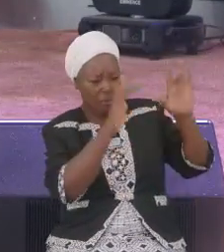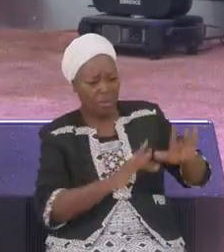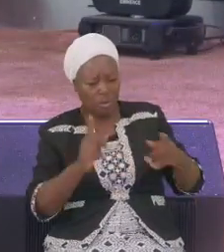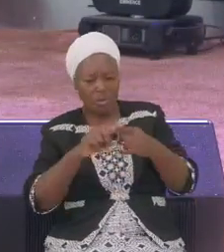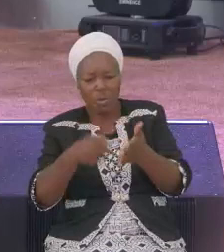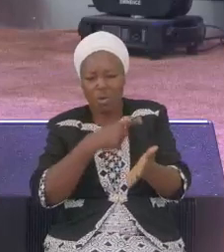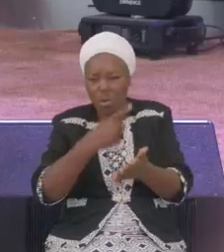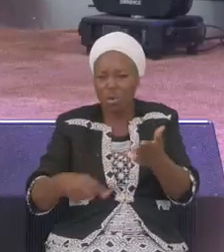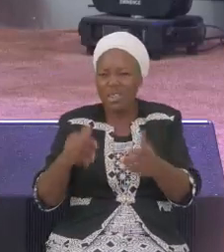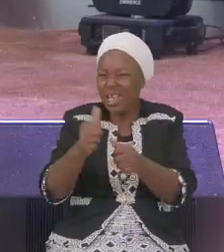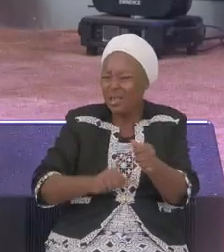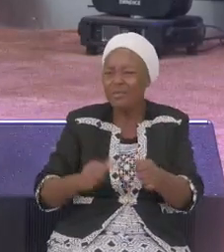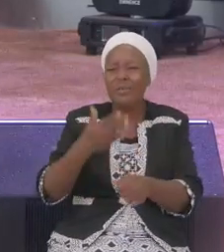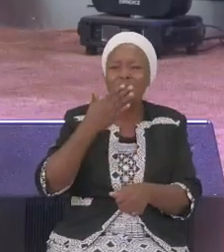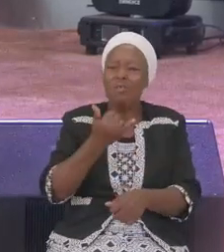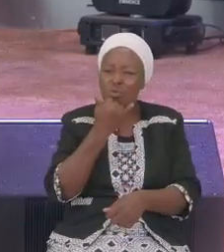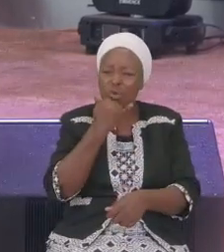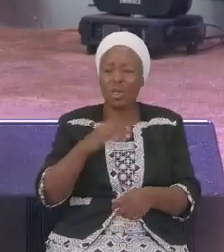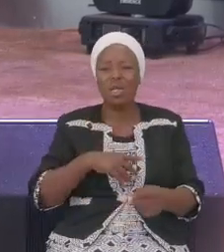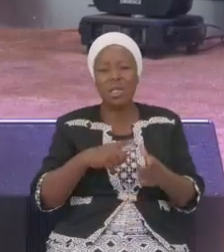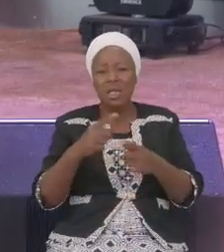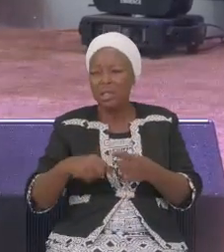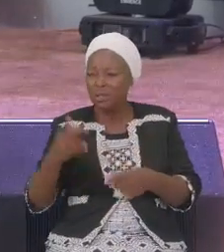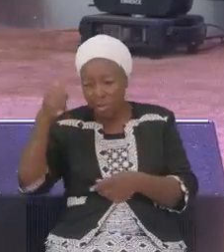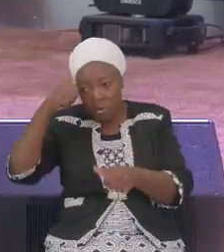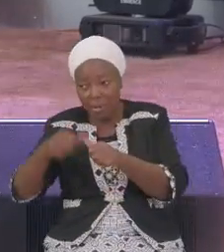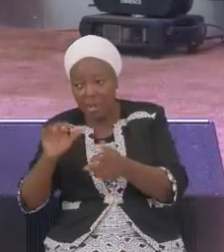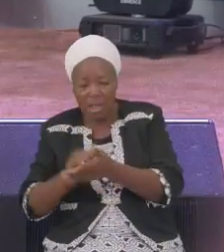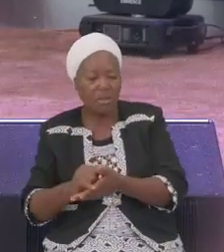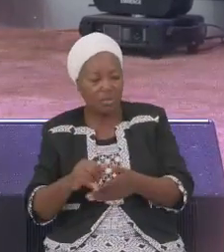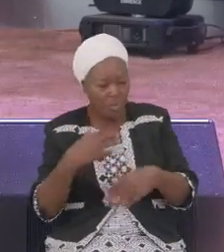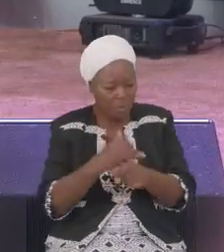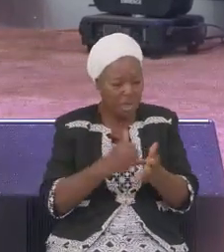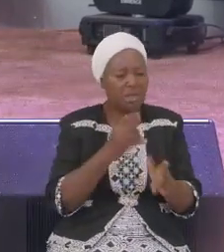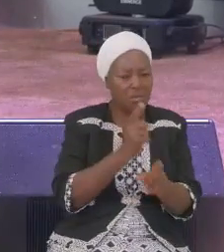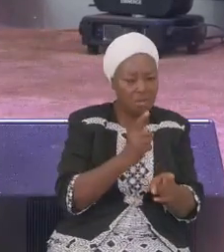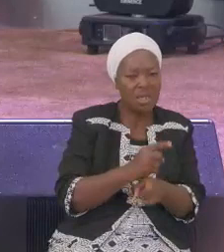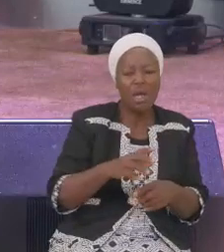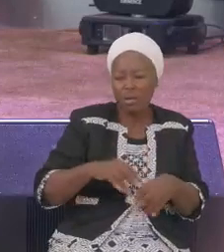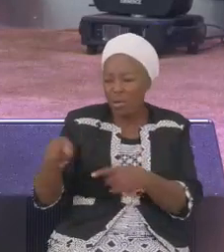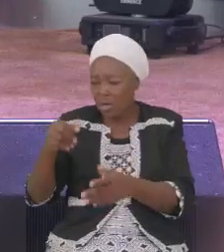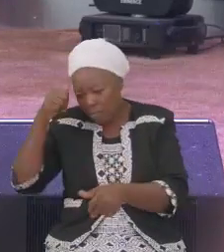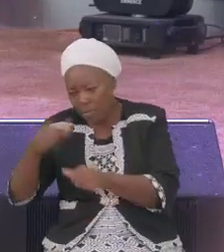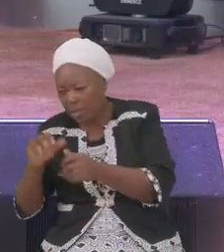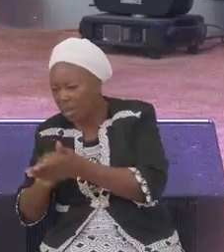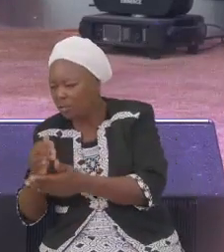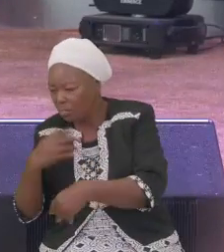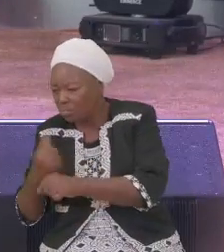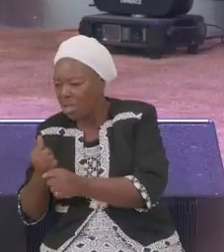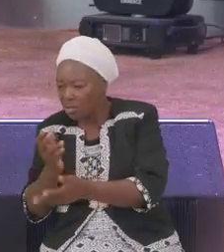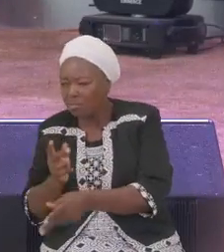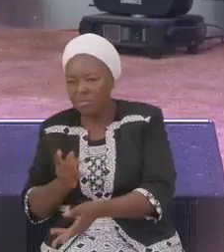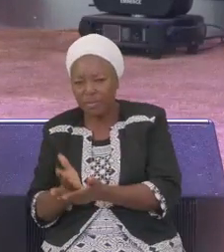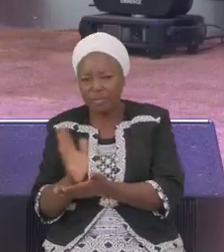paid back your debt. You remember that you made right everything. You remember that the police, you corrected